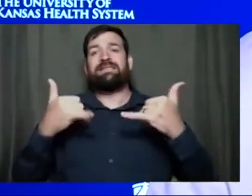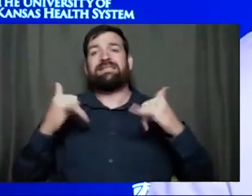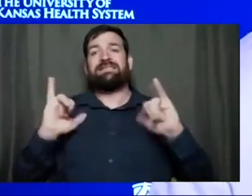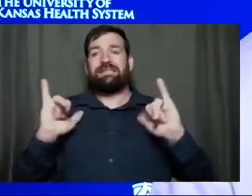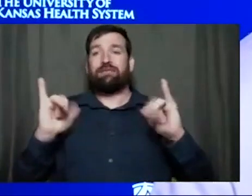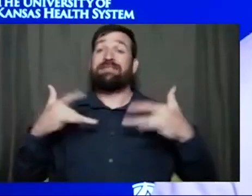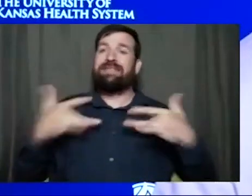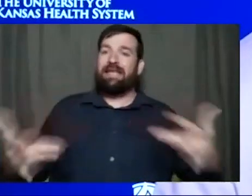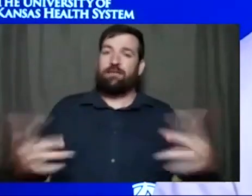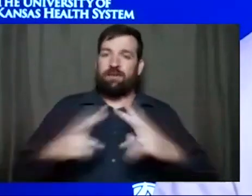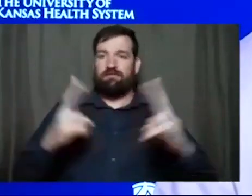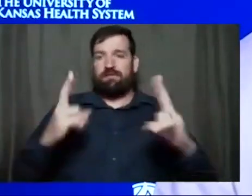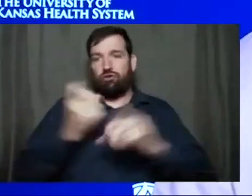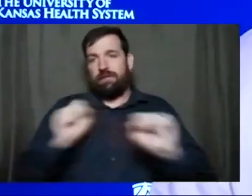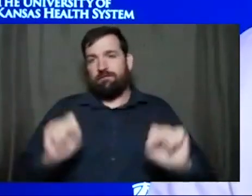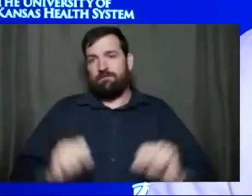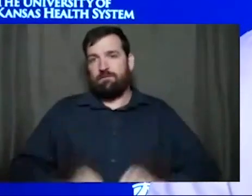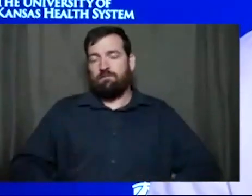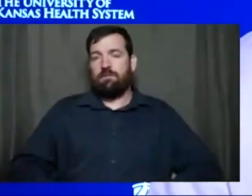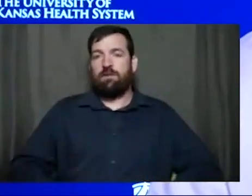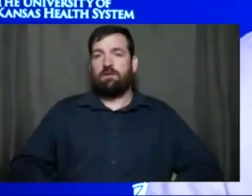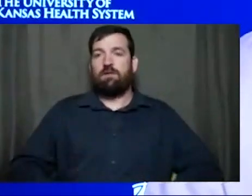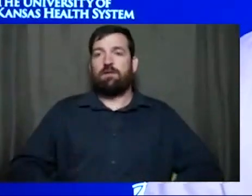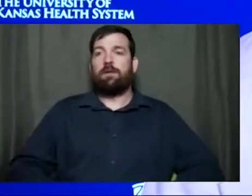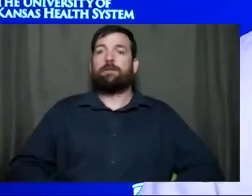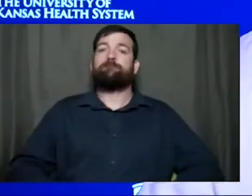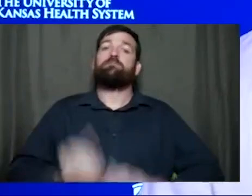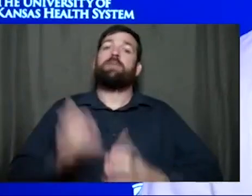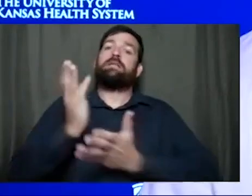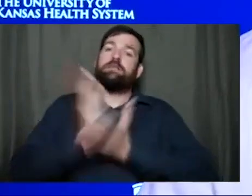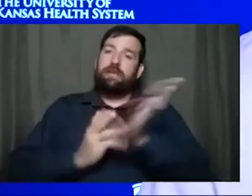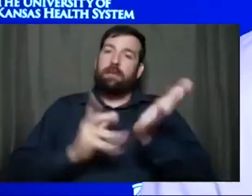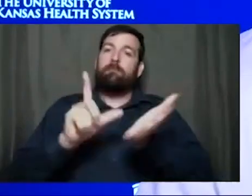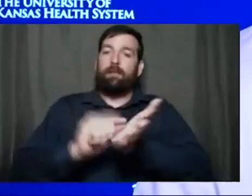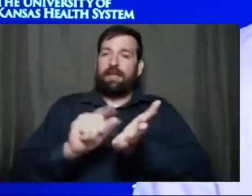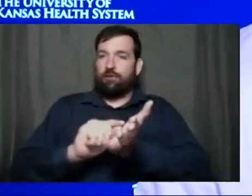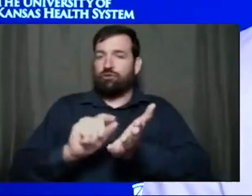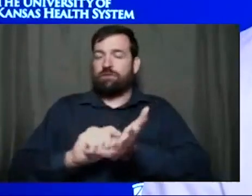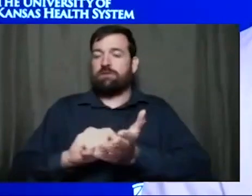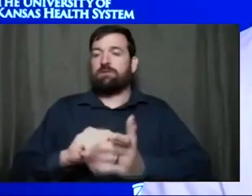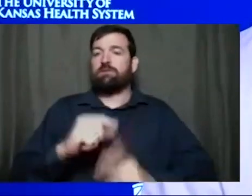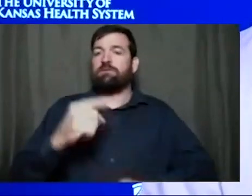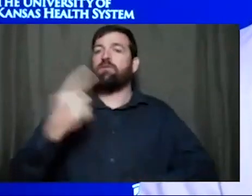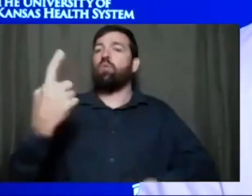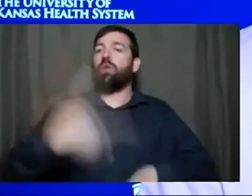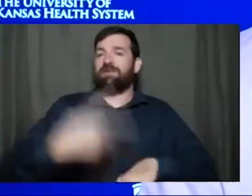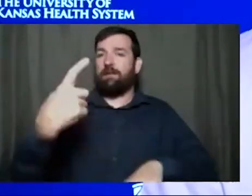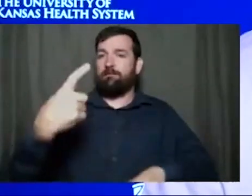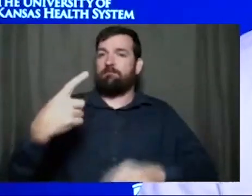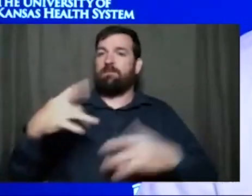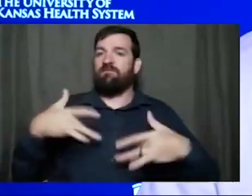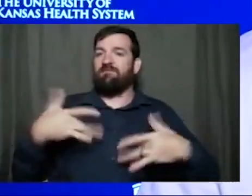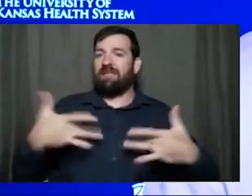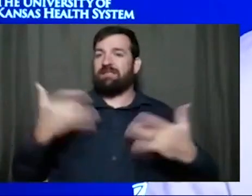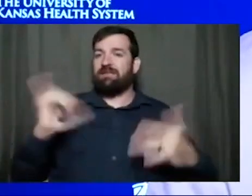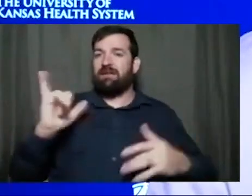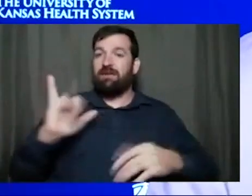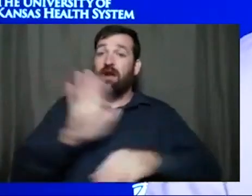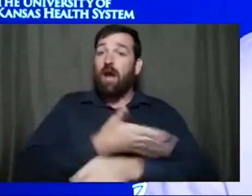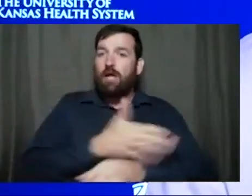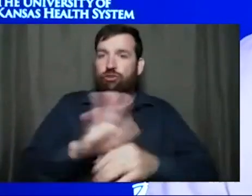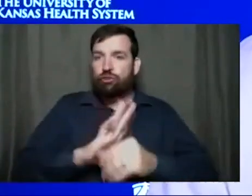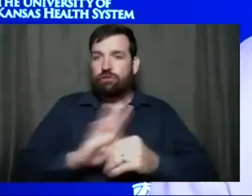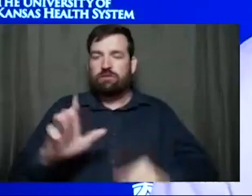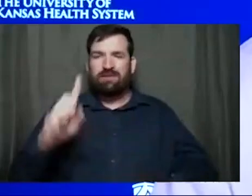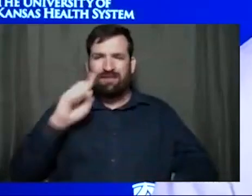We know that there were some publications from other one-time events like concerts, especially in Europe. I think they